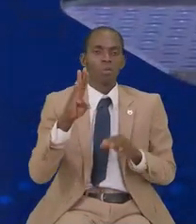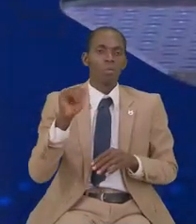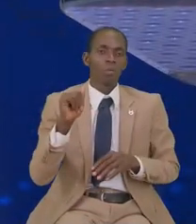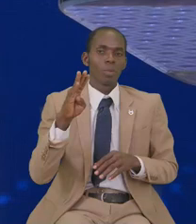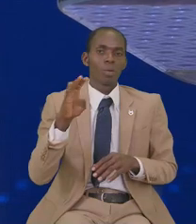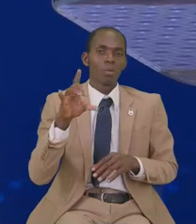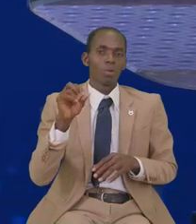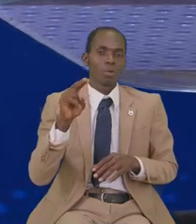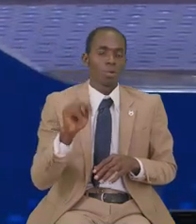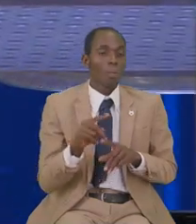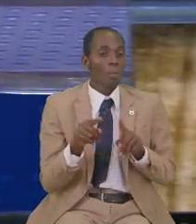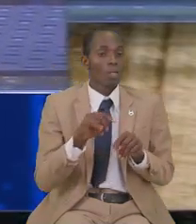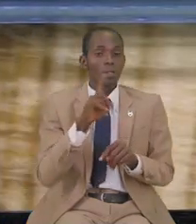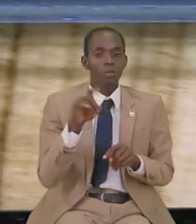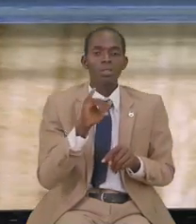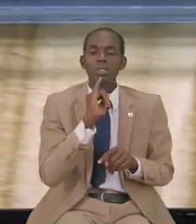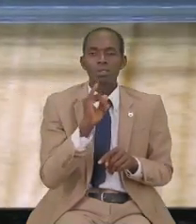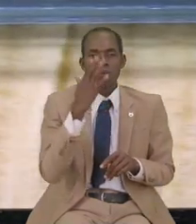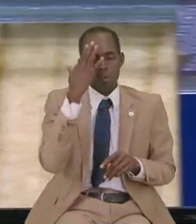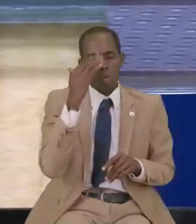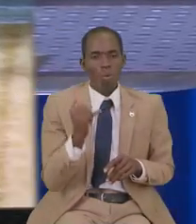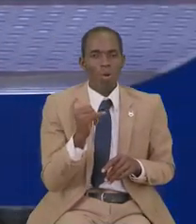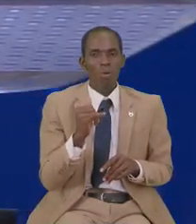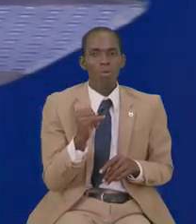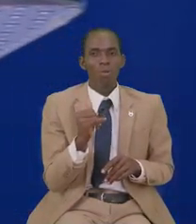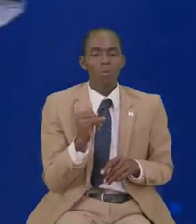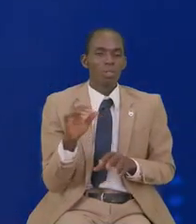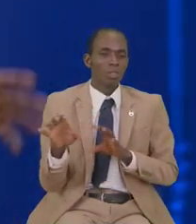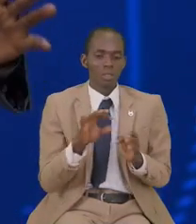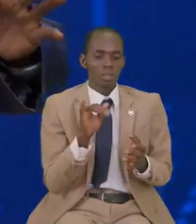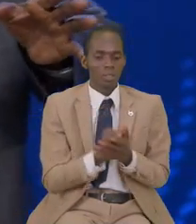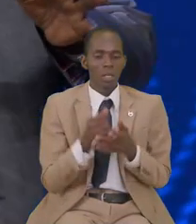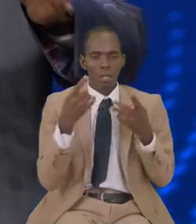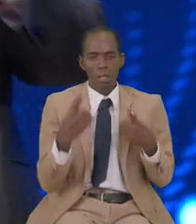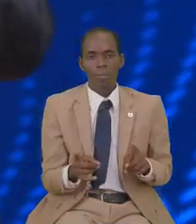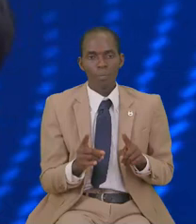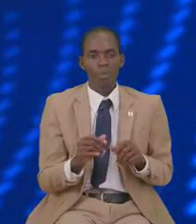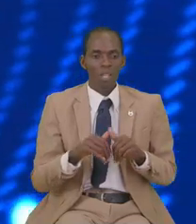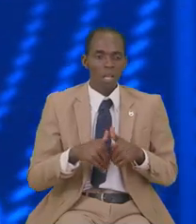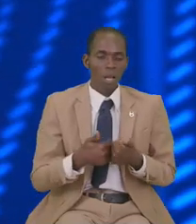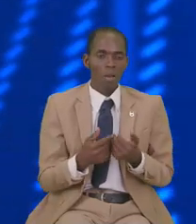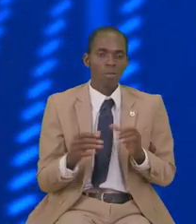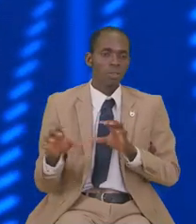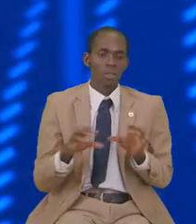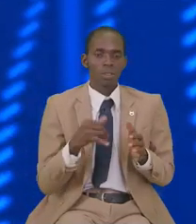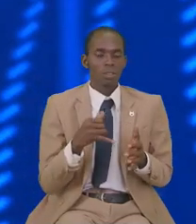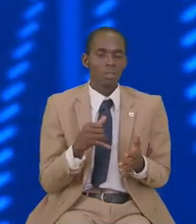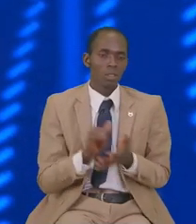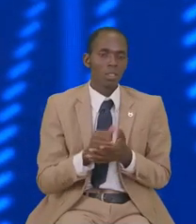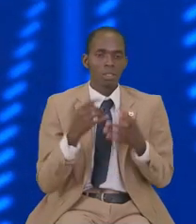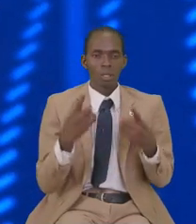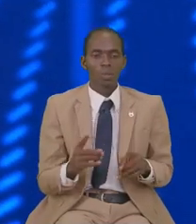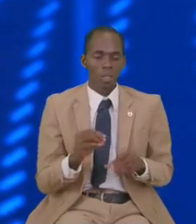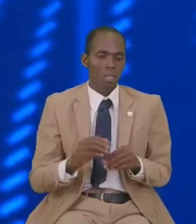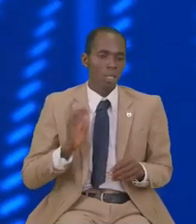question is, why did that happen? How did that happen in our